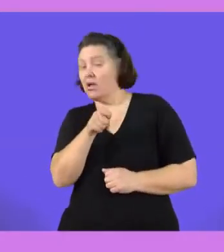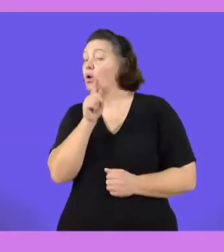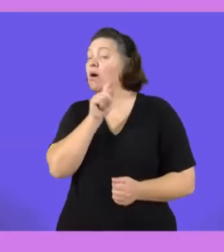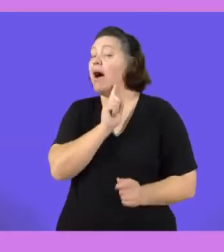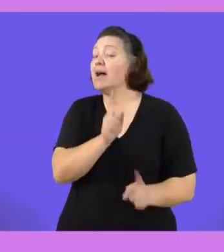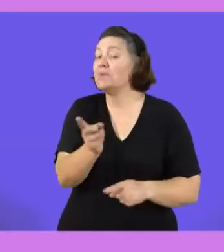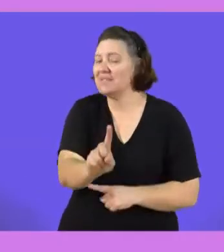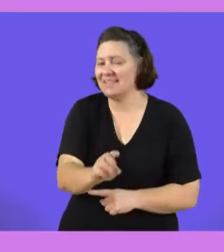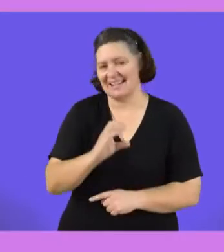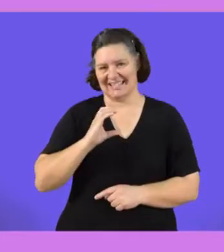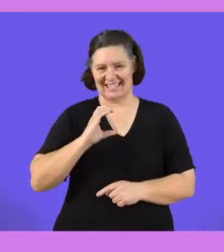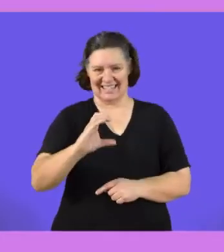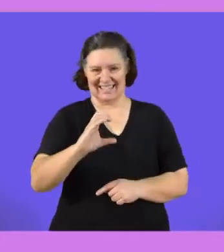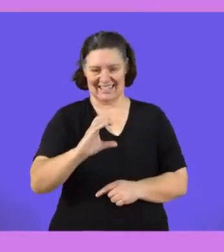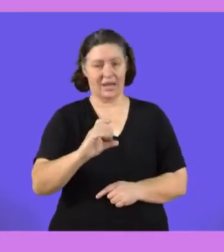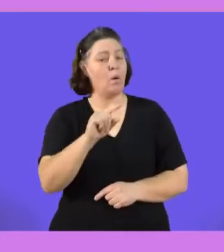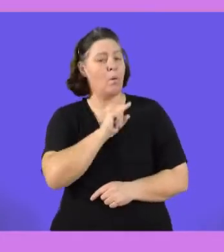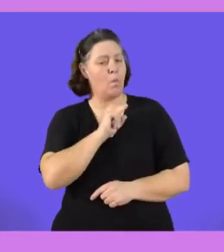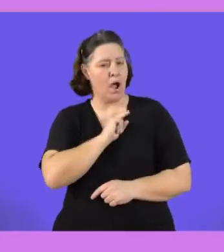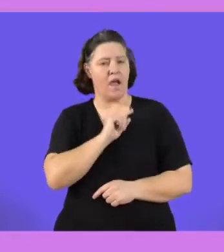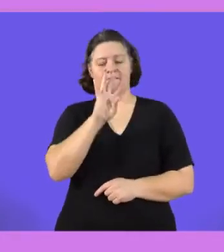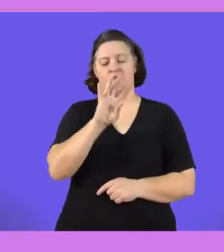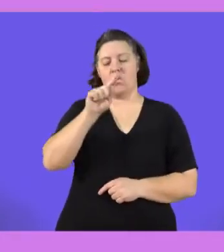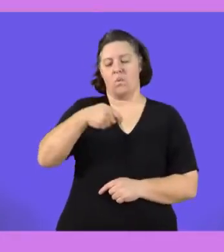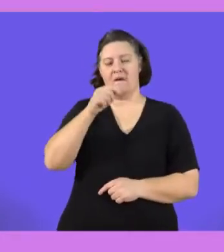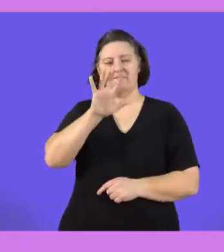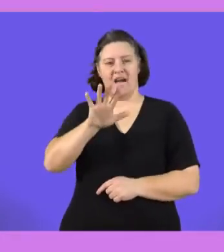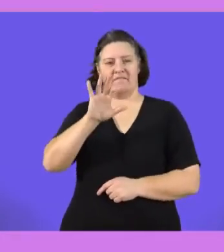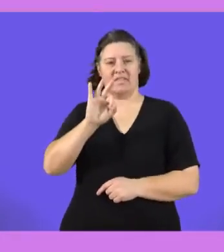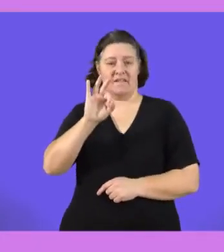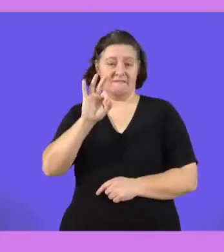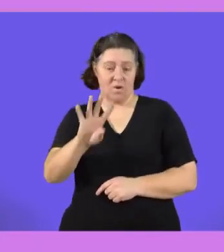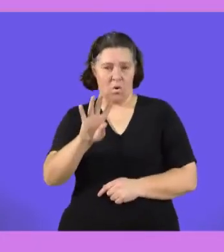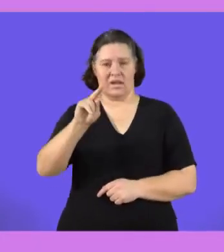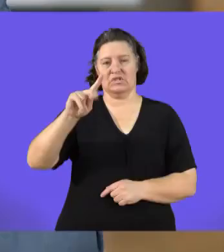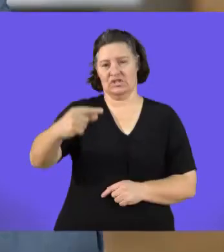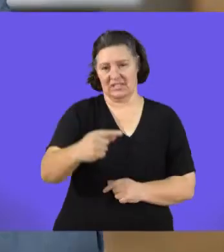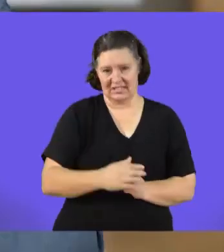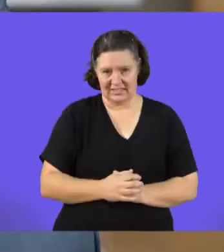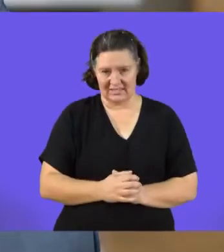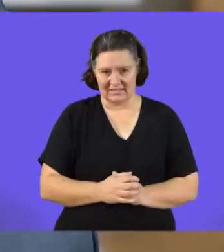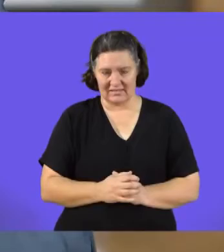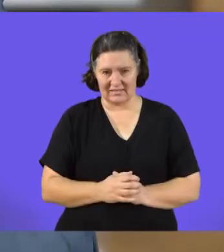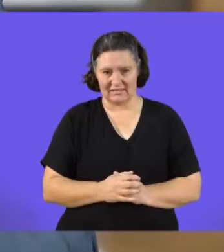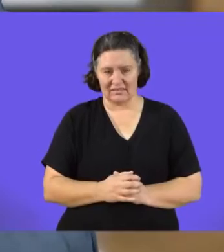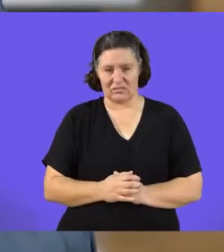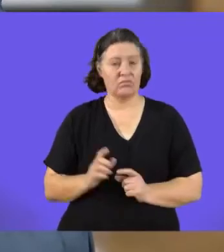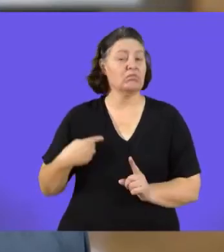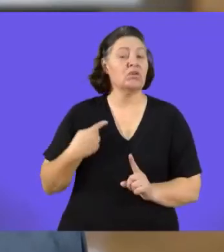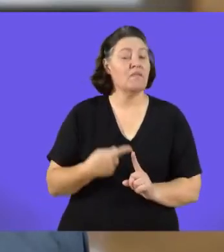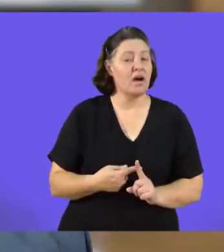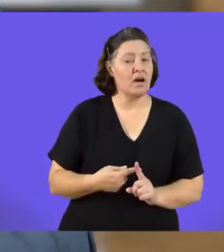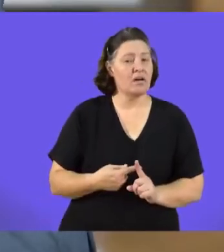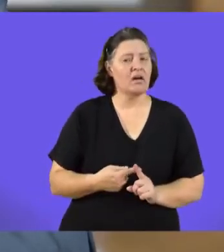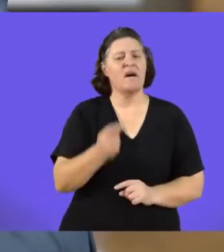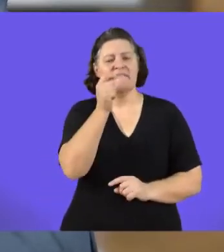that will definitely be number C, because it is 4,534 kilograms. Grade 12, so far we've